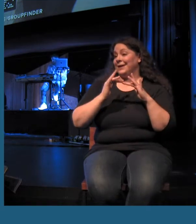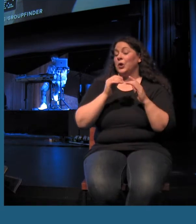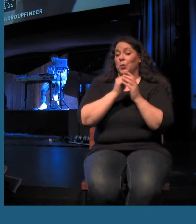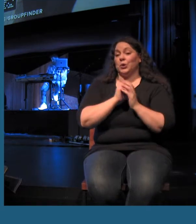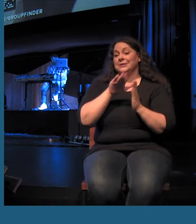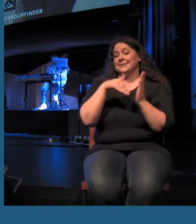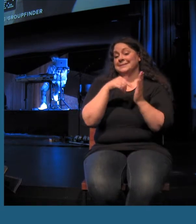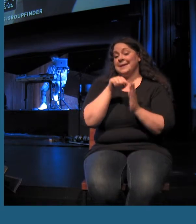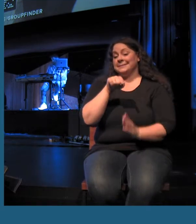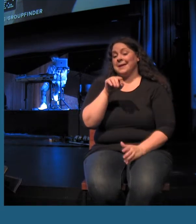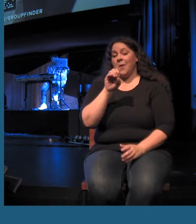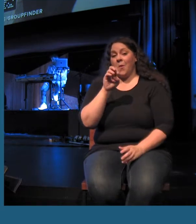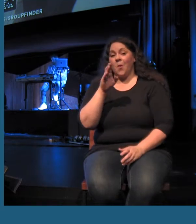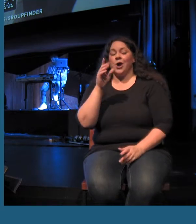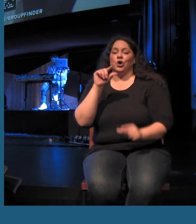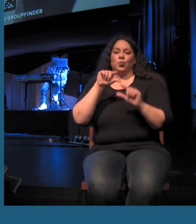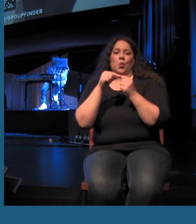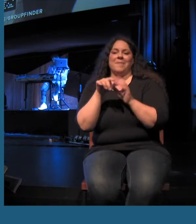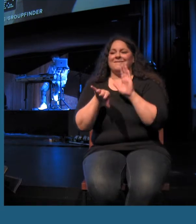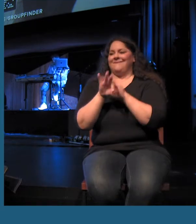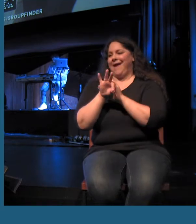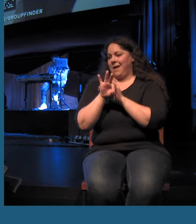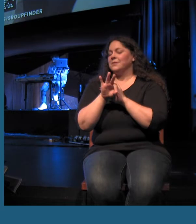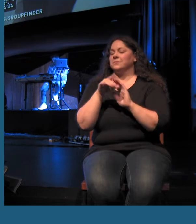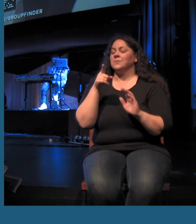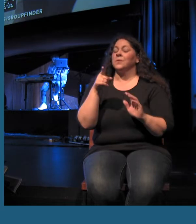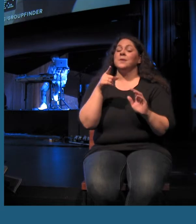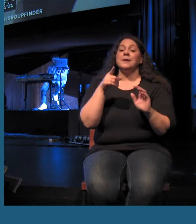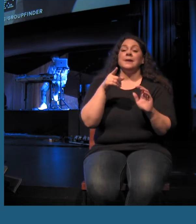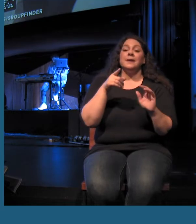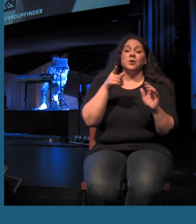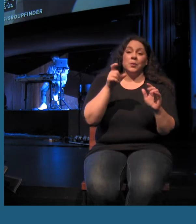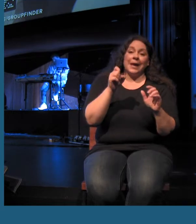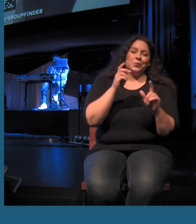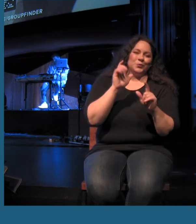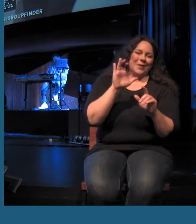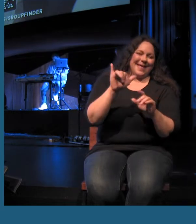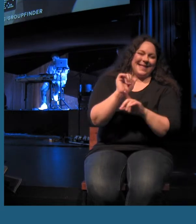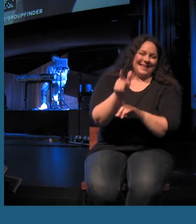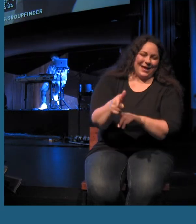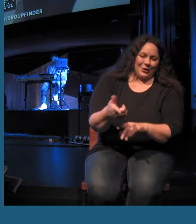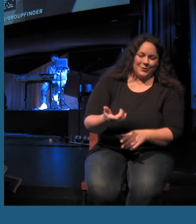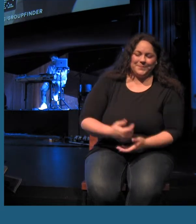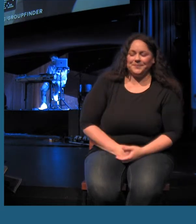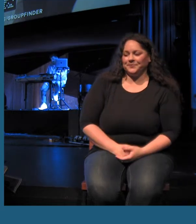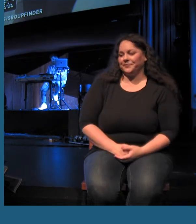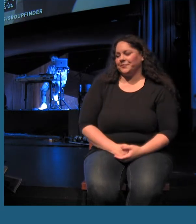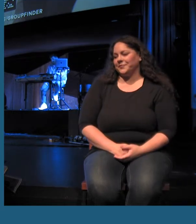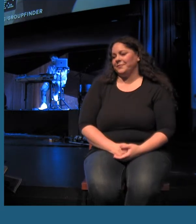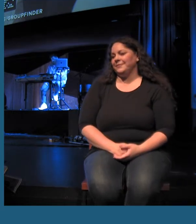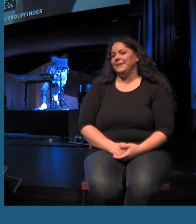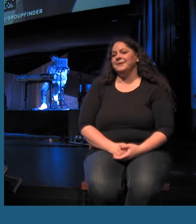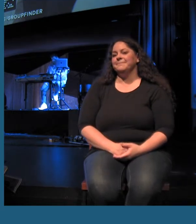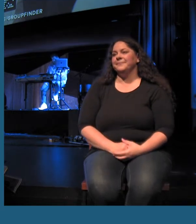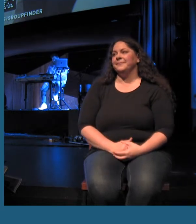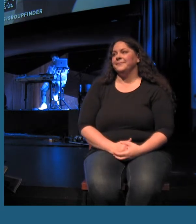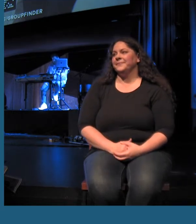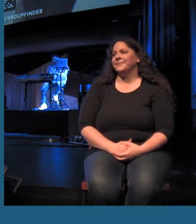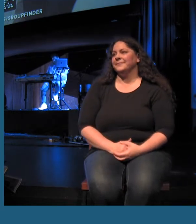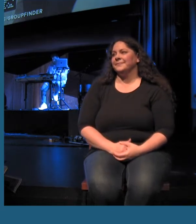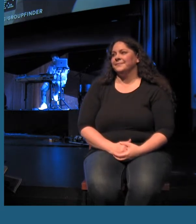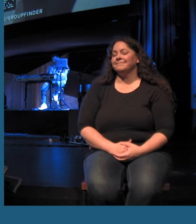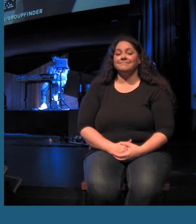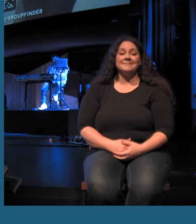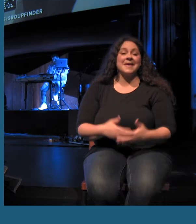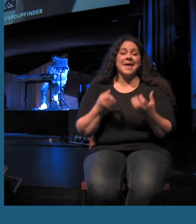worshipcenter.org/groupfinder for those of you that are online, or if you guys can't do it now, you can do it later. Don't miss it. There's